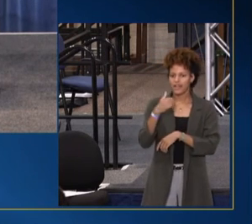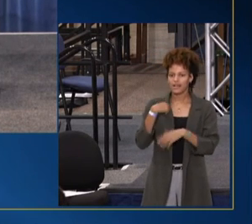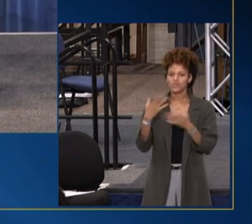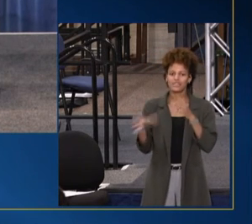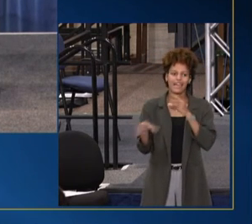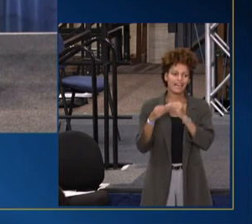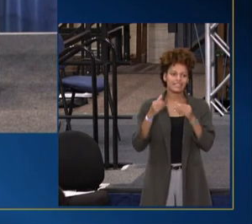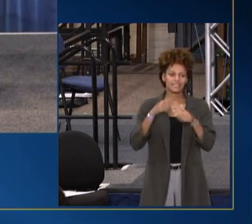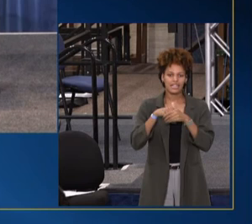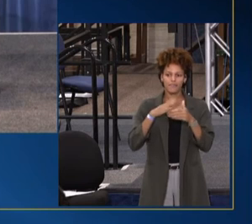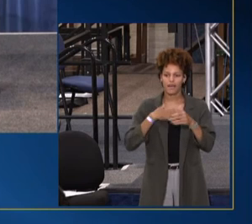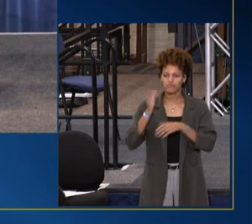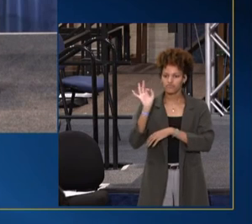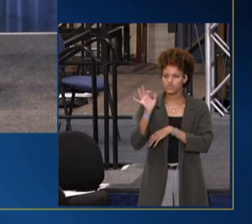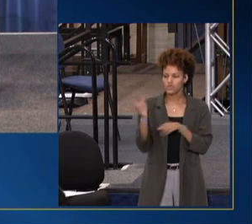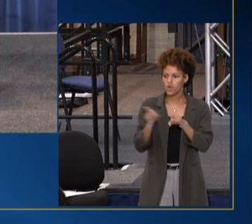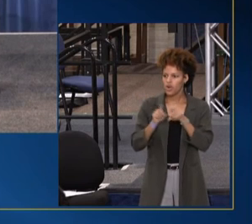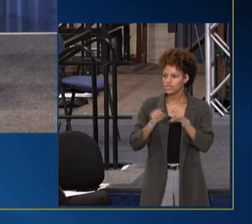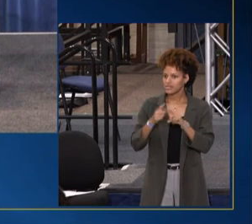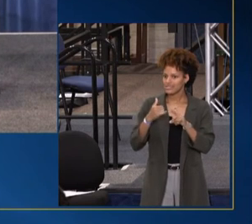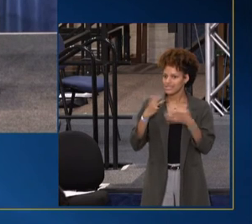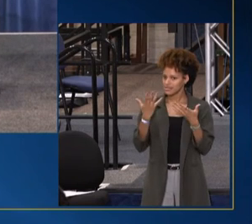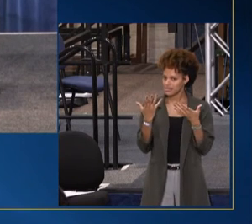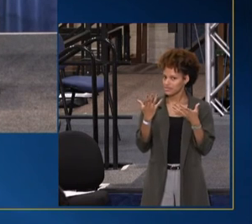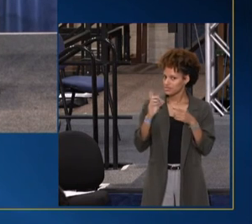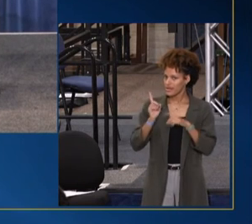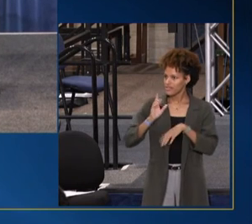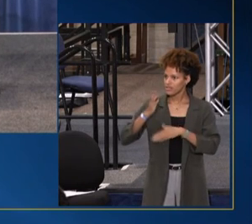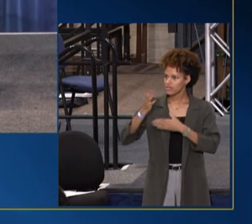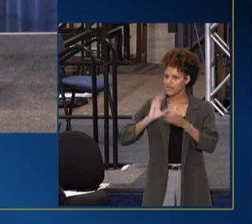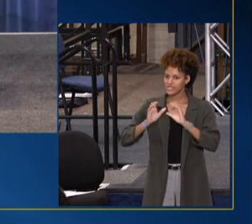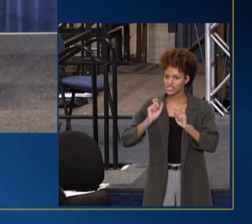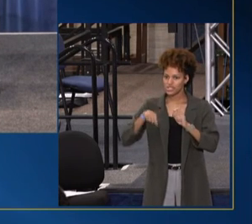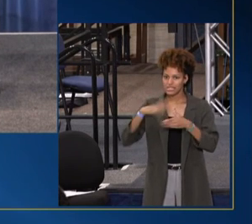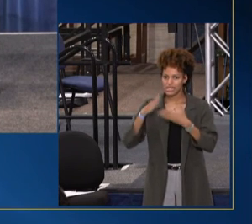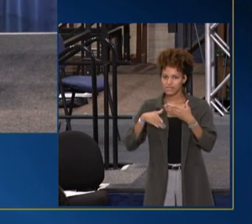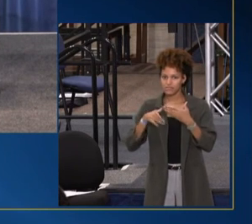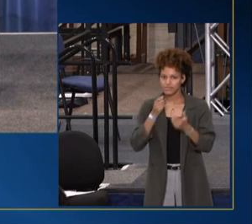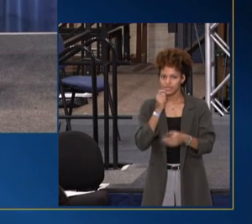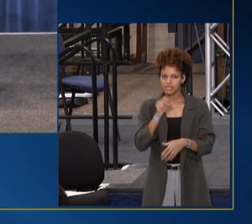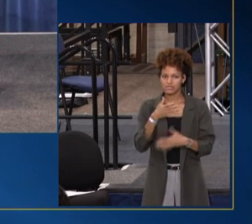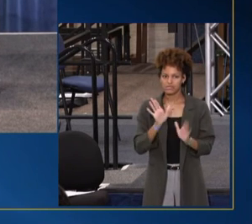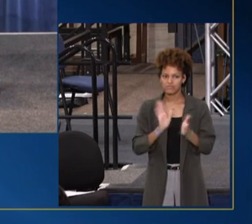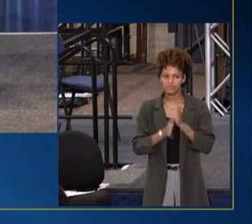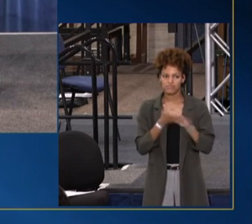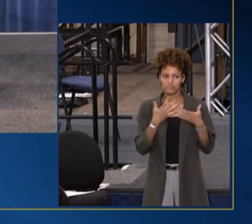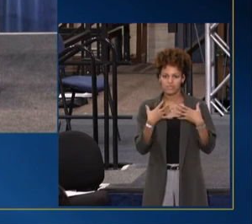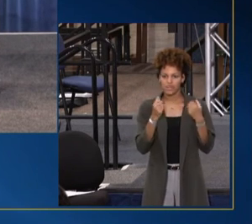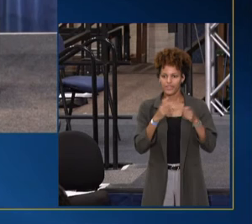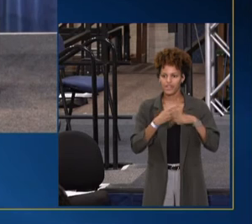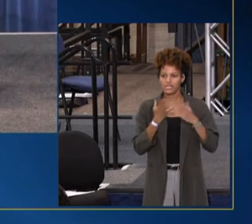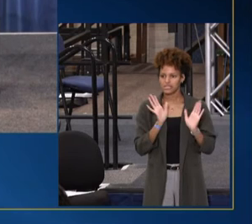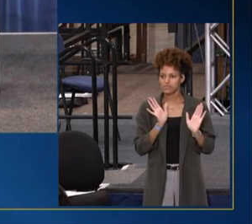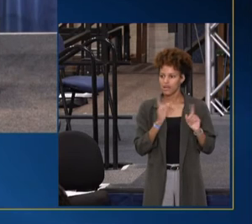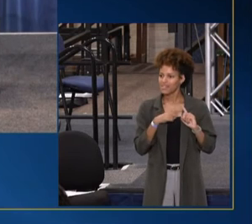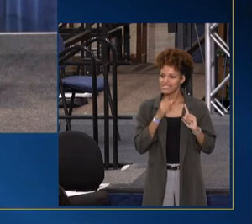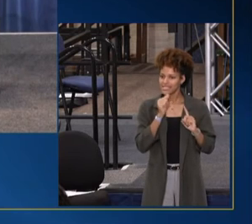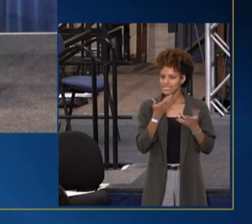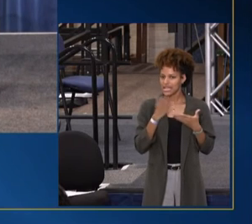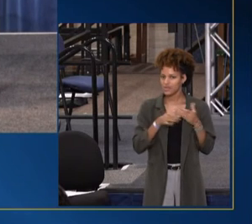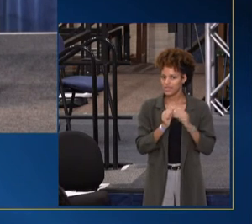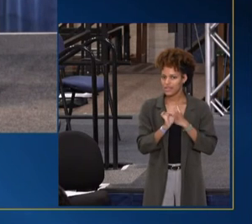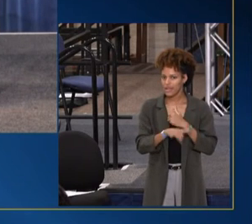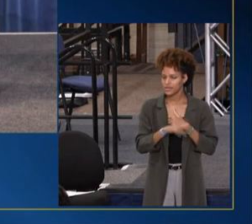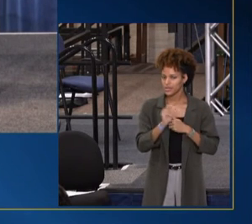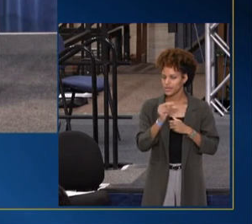because to me, that's where the conversation should end, right? Period. Done. Okay. It's healthcare. We're good. Moving on. But it doesn't. And so I